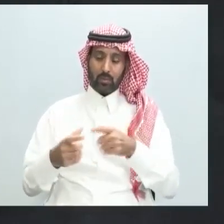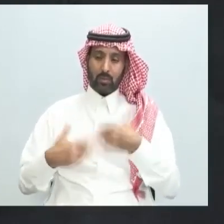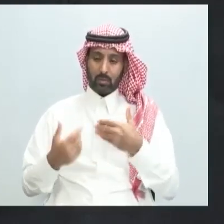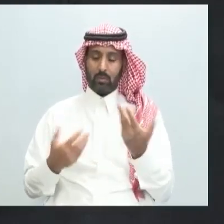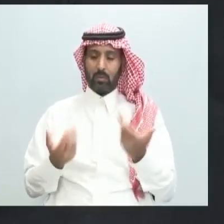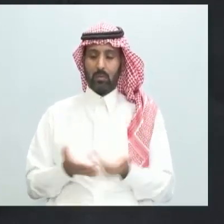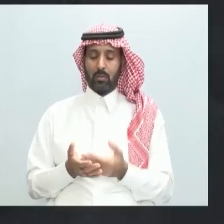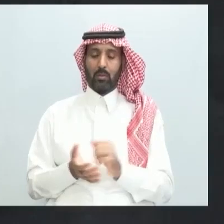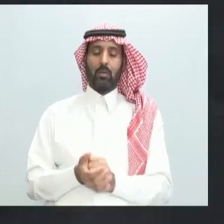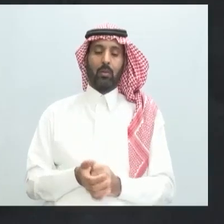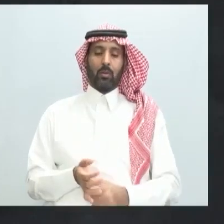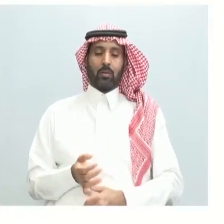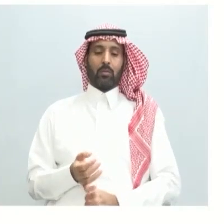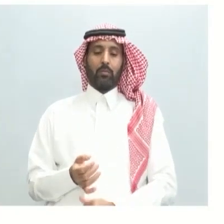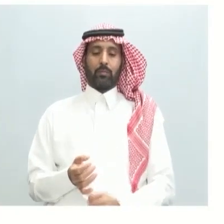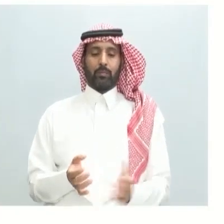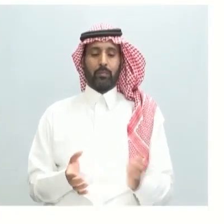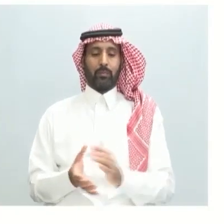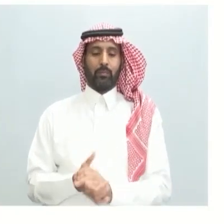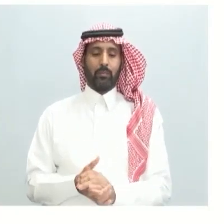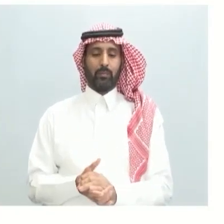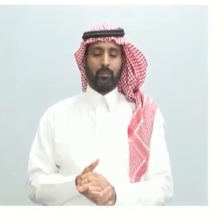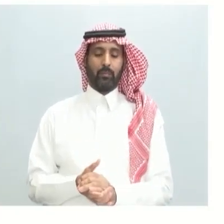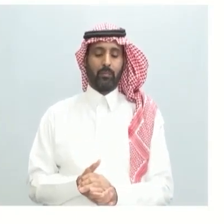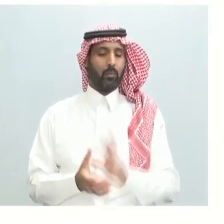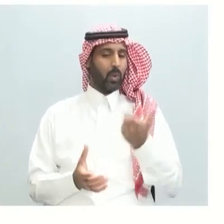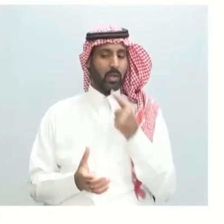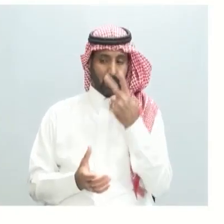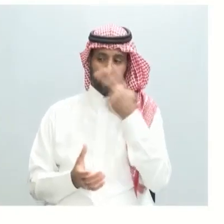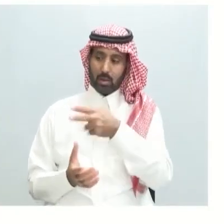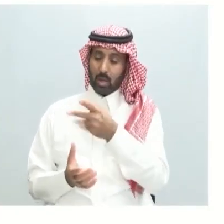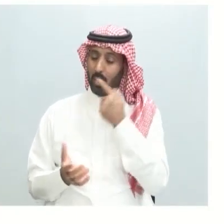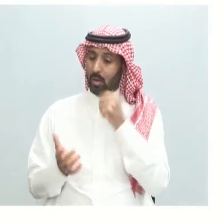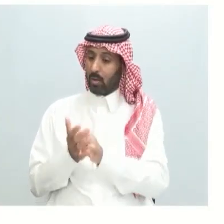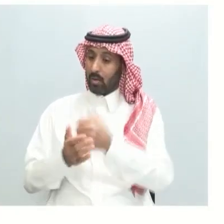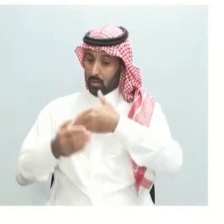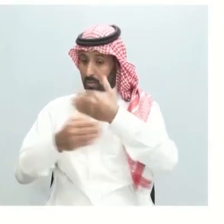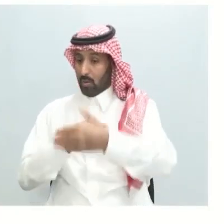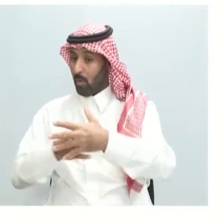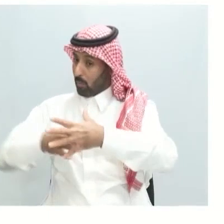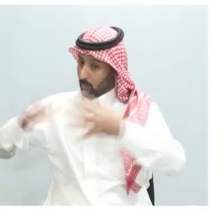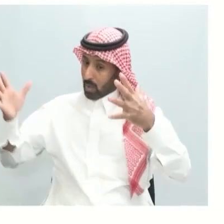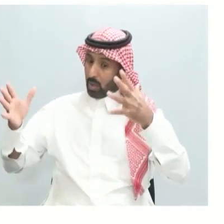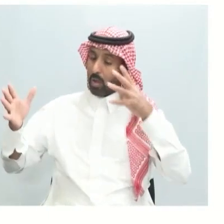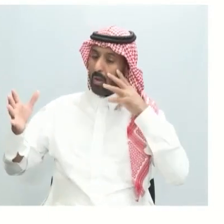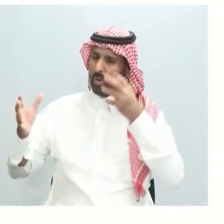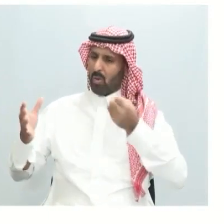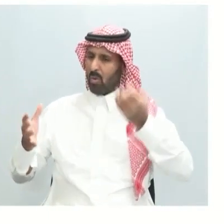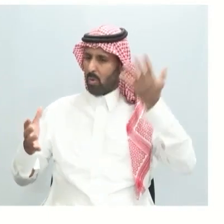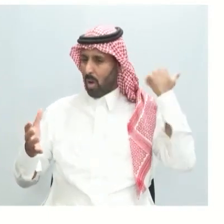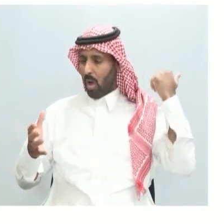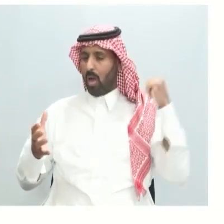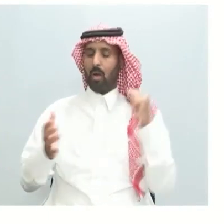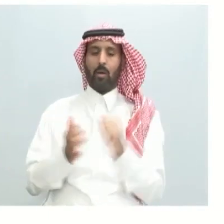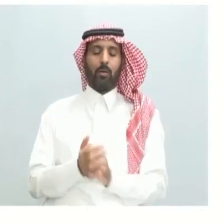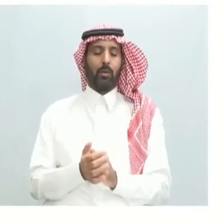there, even for the Eid. What does it look like on the outside? Big and old. It's a big and old